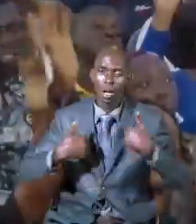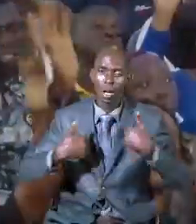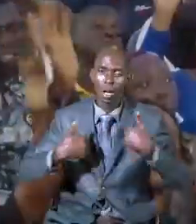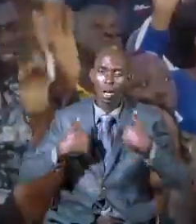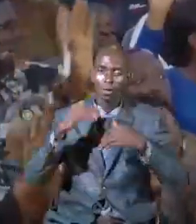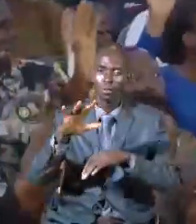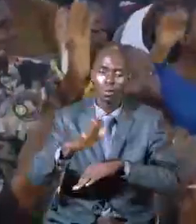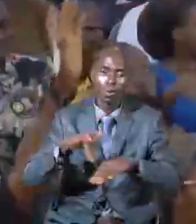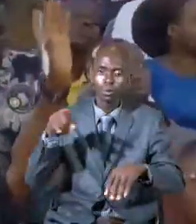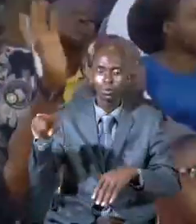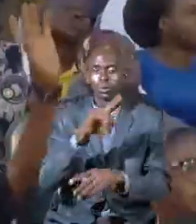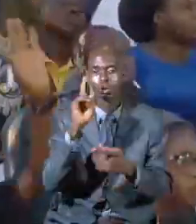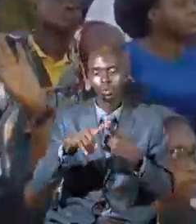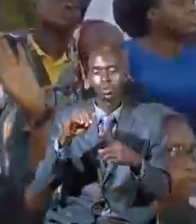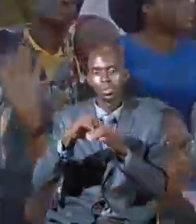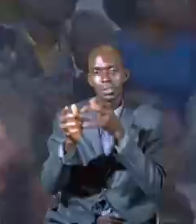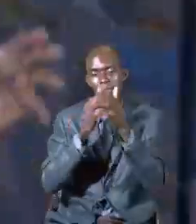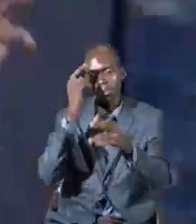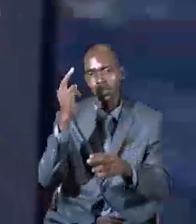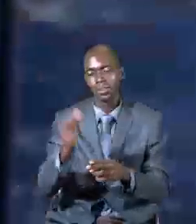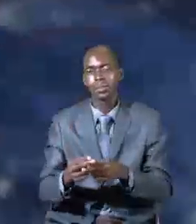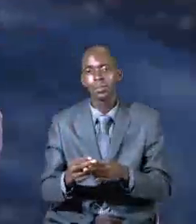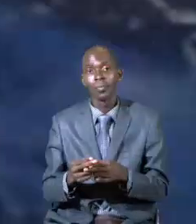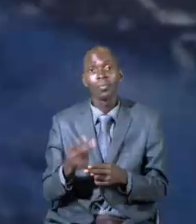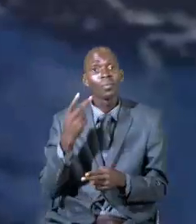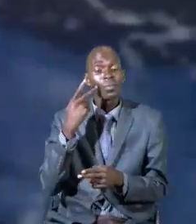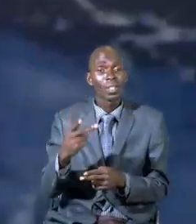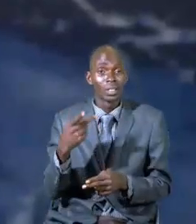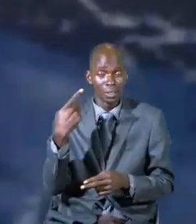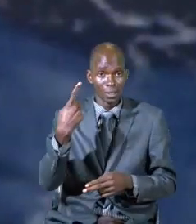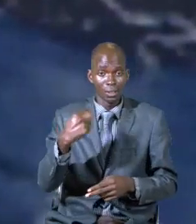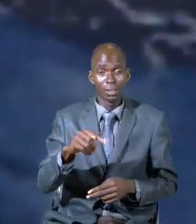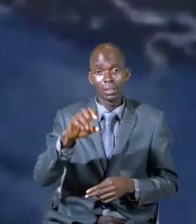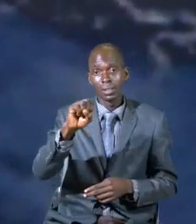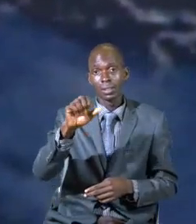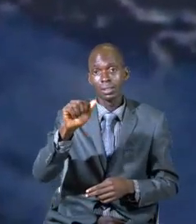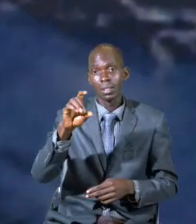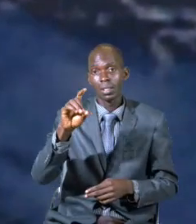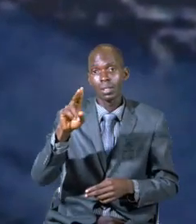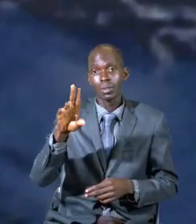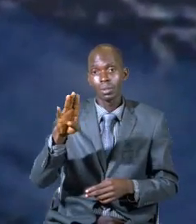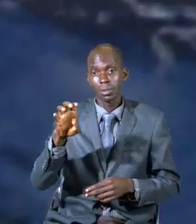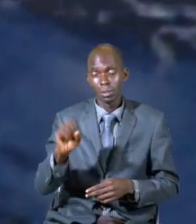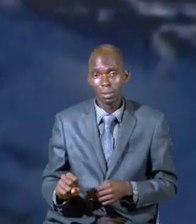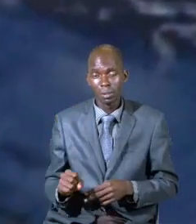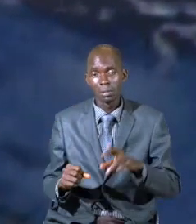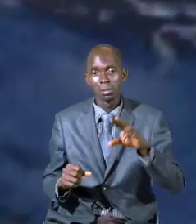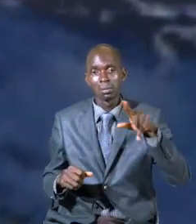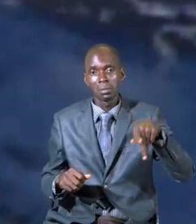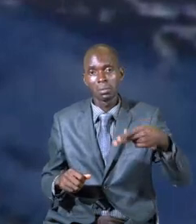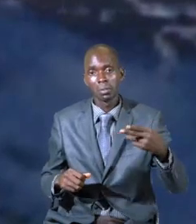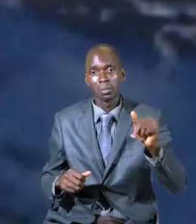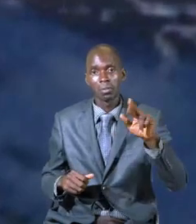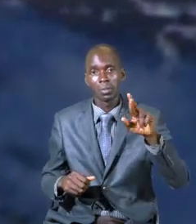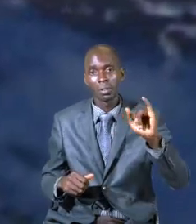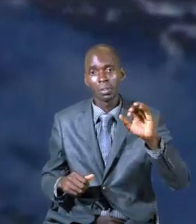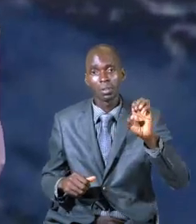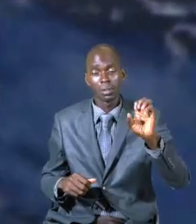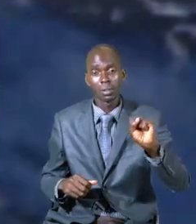The Pharisees and the Sadducees and the members of the Sanhedrin could have stopped Peter and